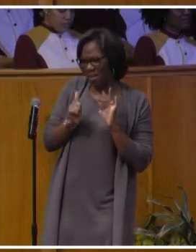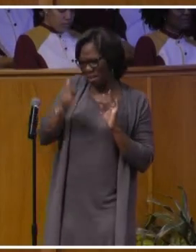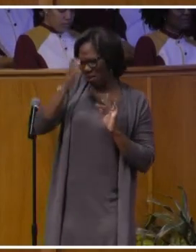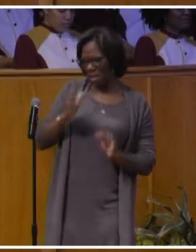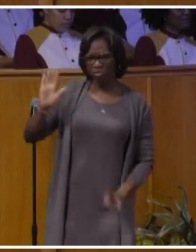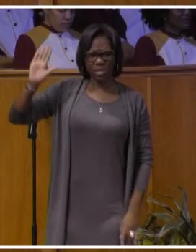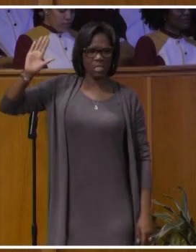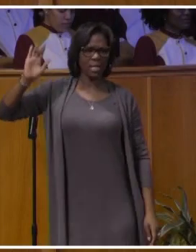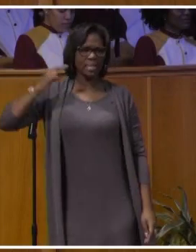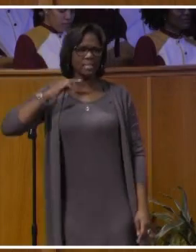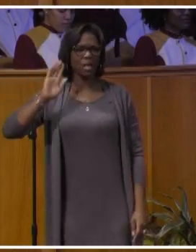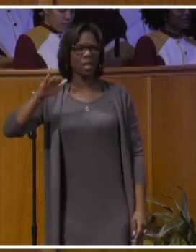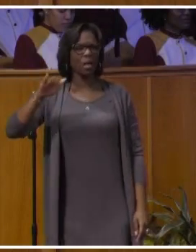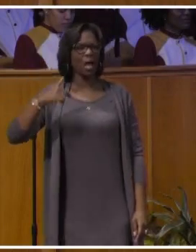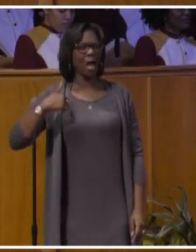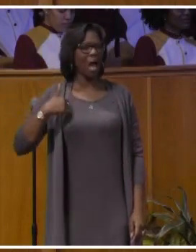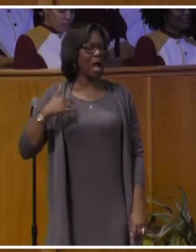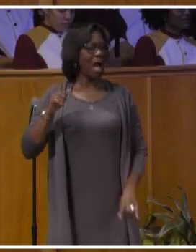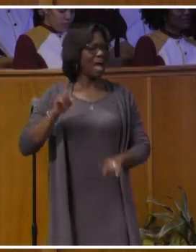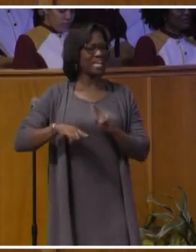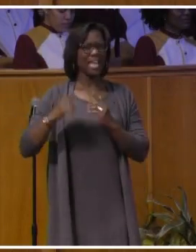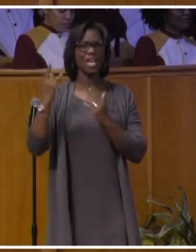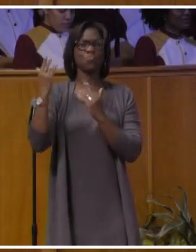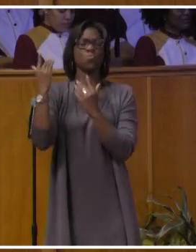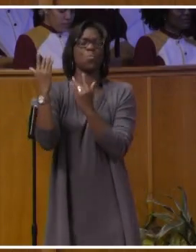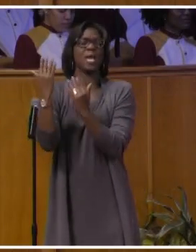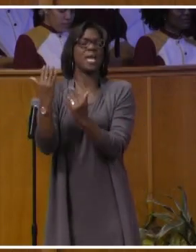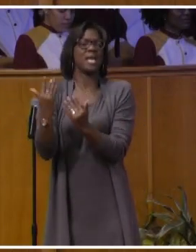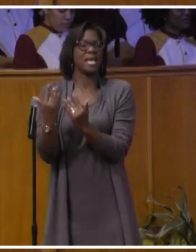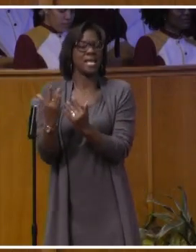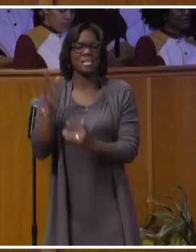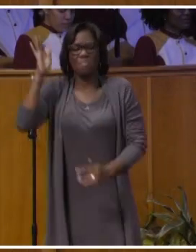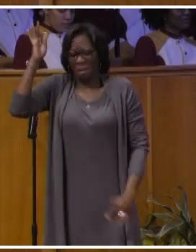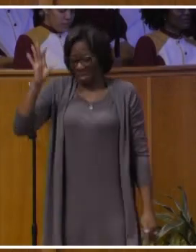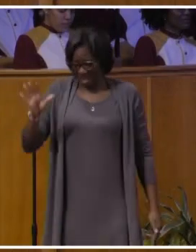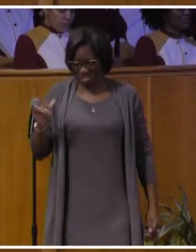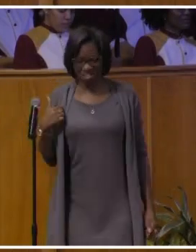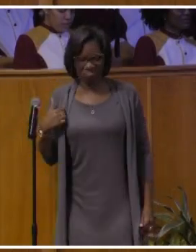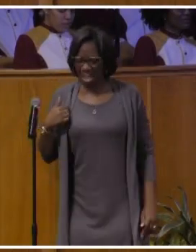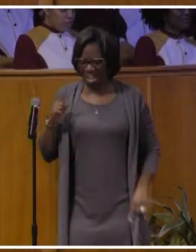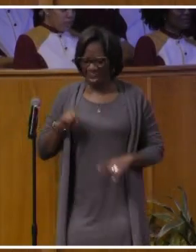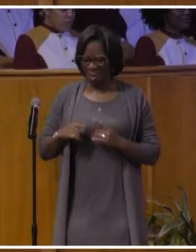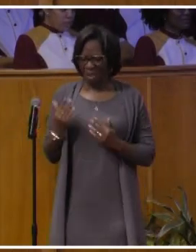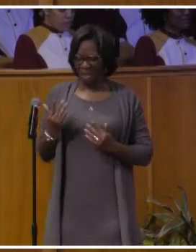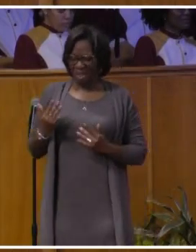raised his hand and he said, I can't wait to be a pastor.